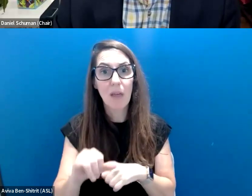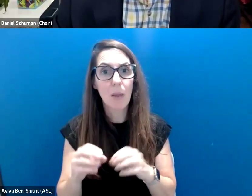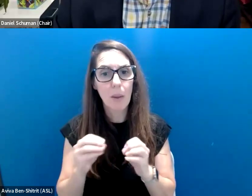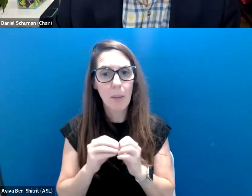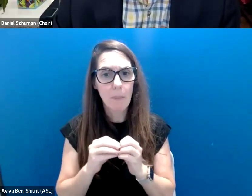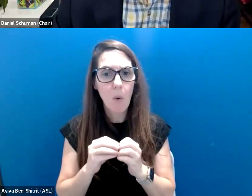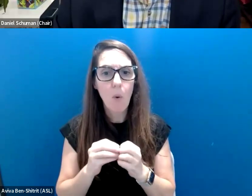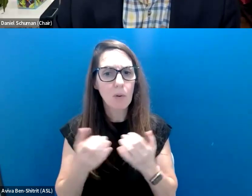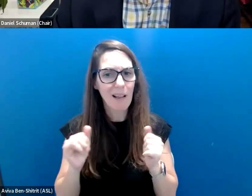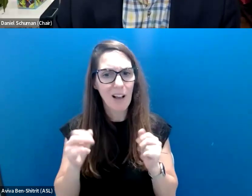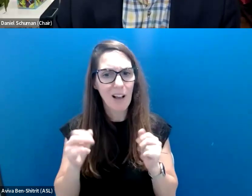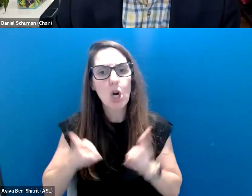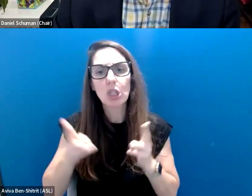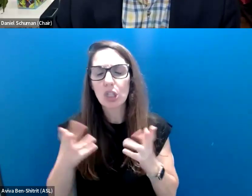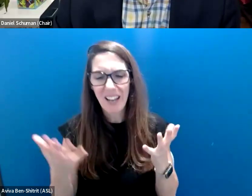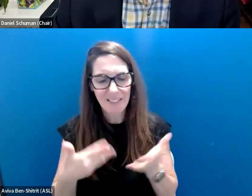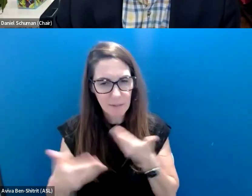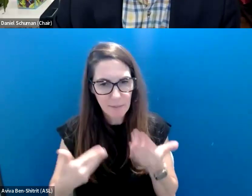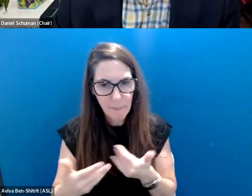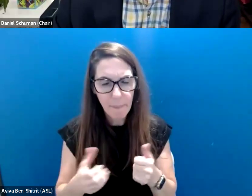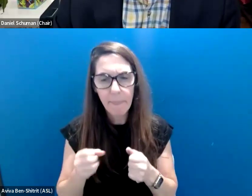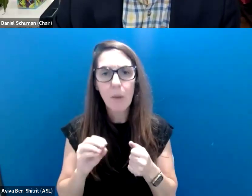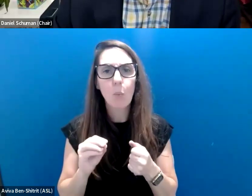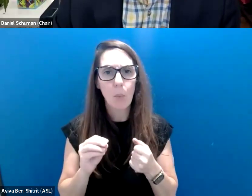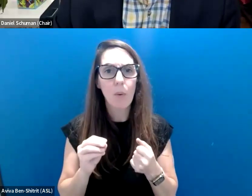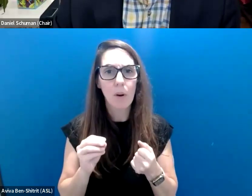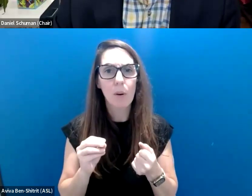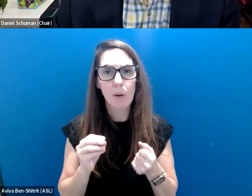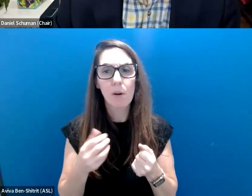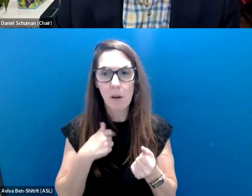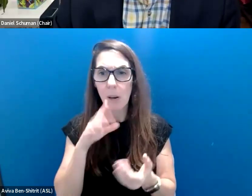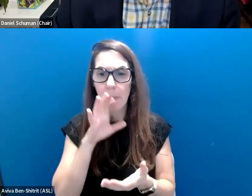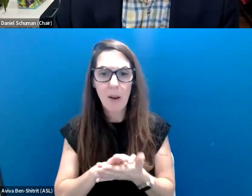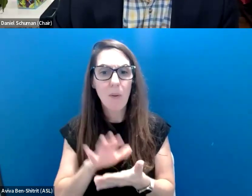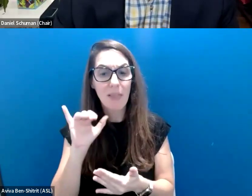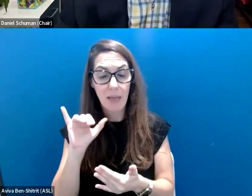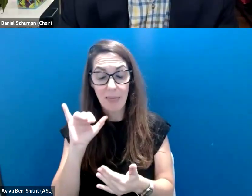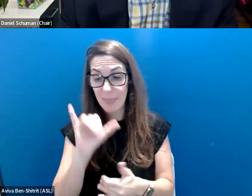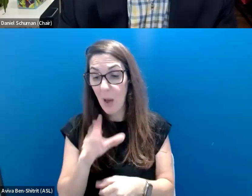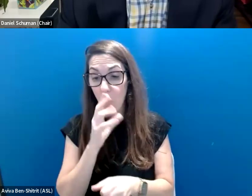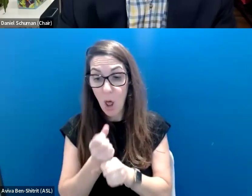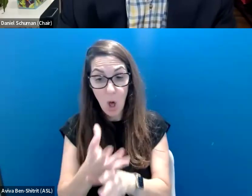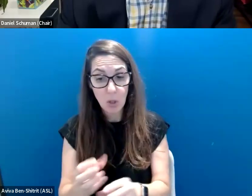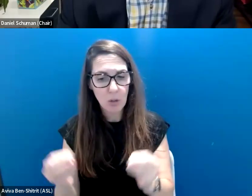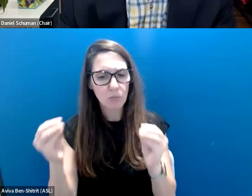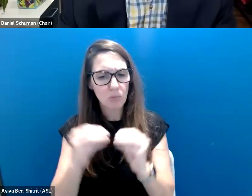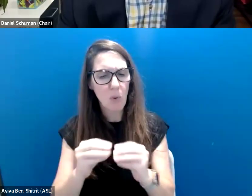urgent way. So I think that it would do more harm than good to